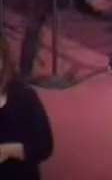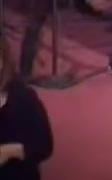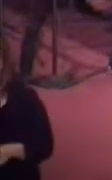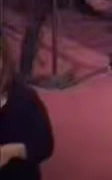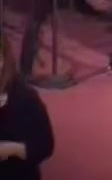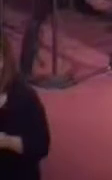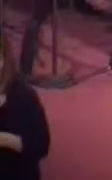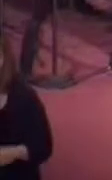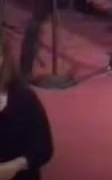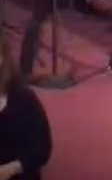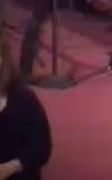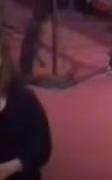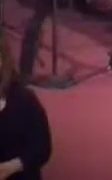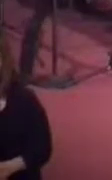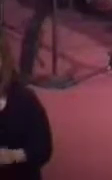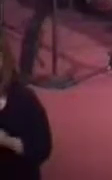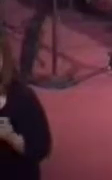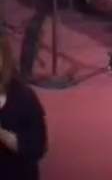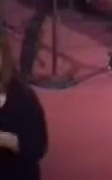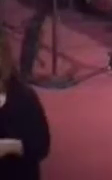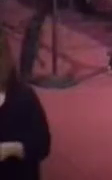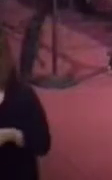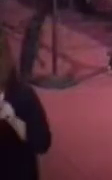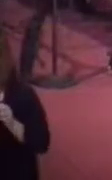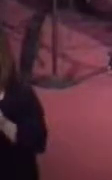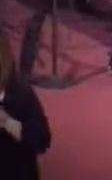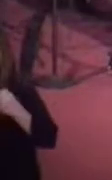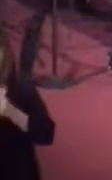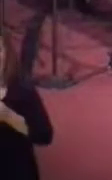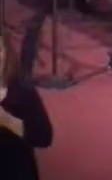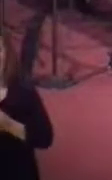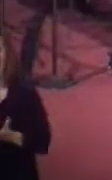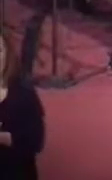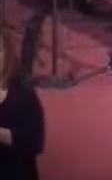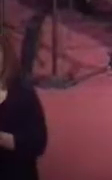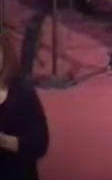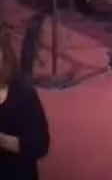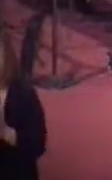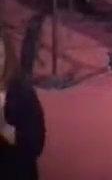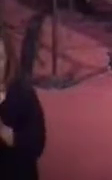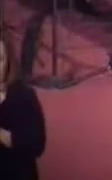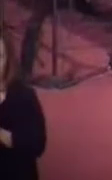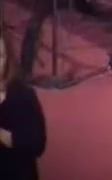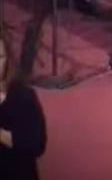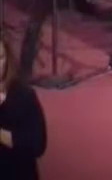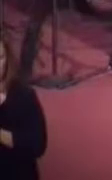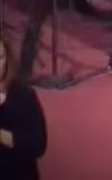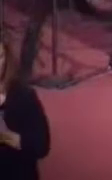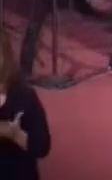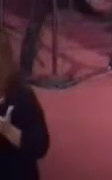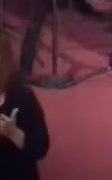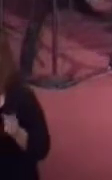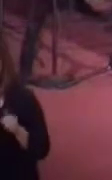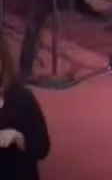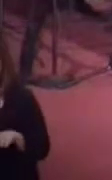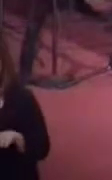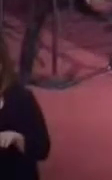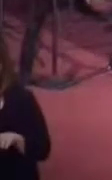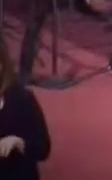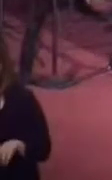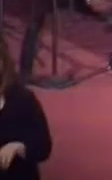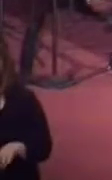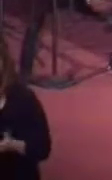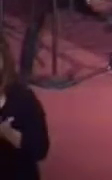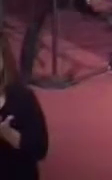him up, and it actually emboldened other people to stand up for the truth, to stand up for Jesus. You know, it's amazing what can happen by one school